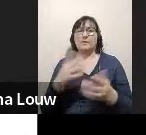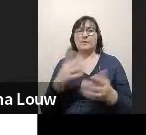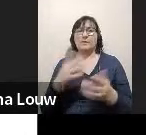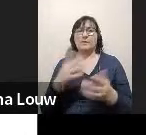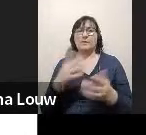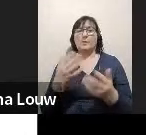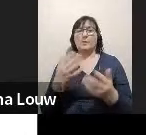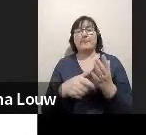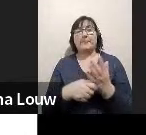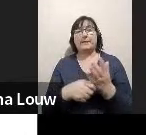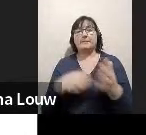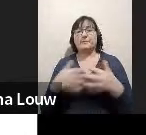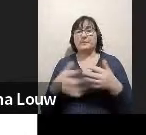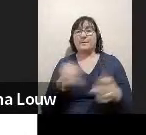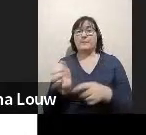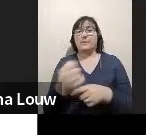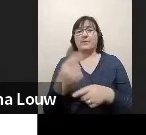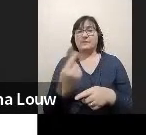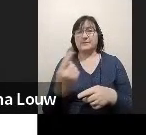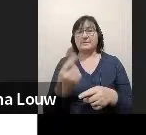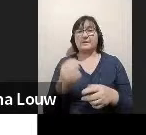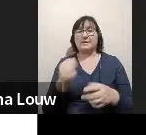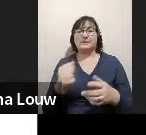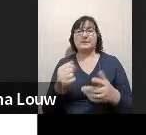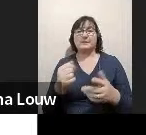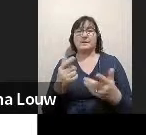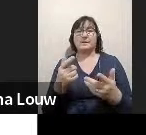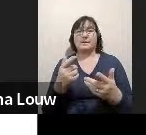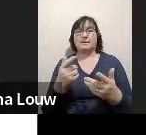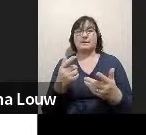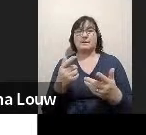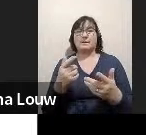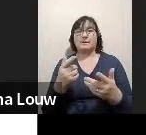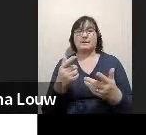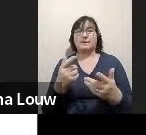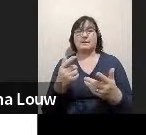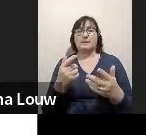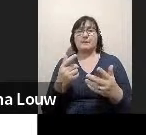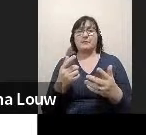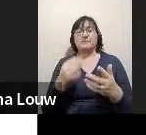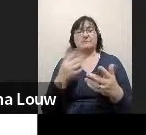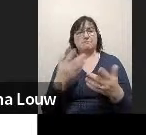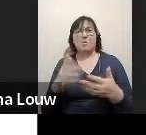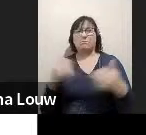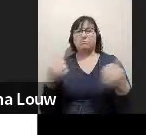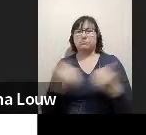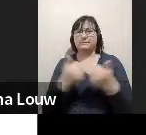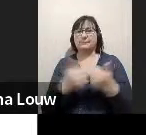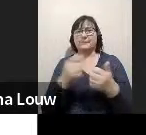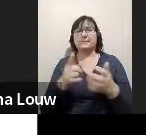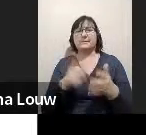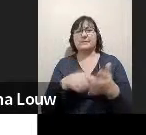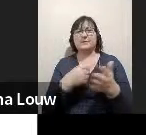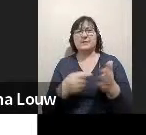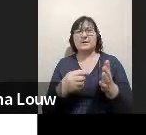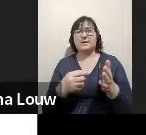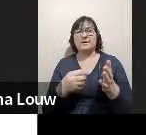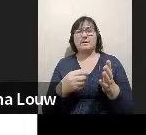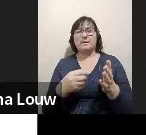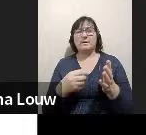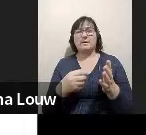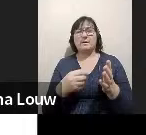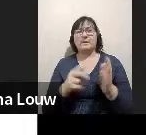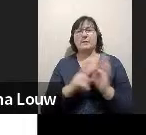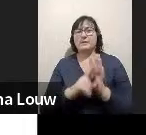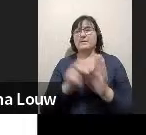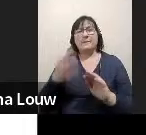registered representative? Okay. The other common challenges is the registered representative details are not updated with SARS, example, the email address or